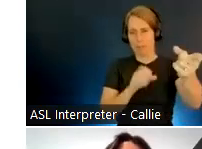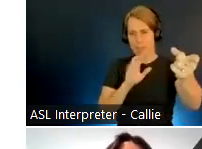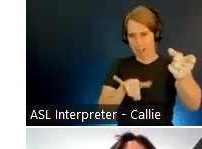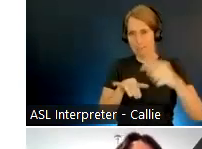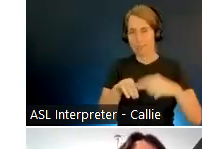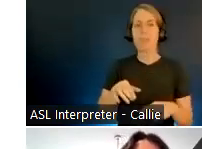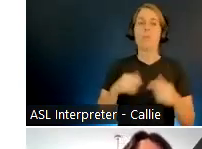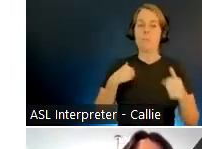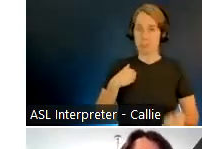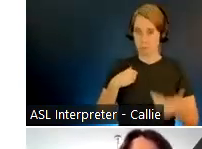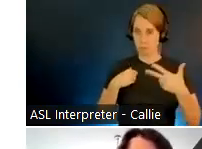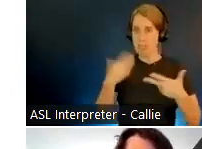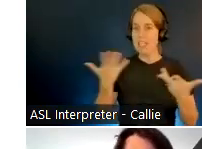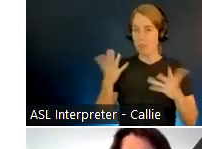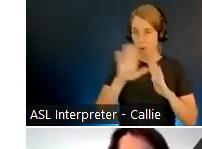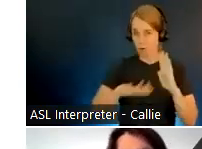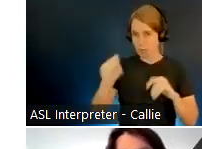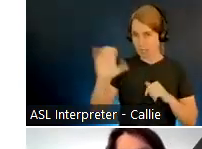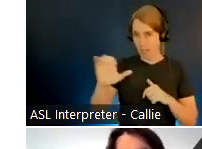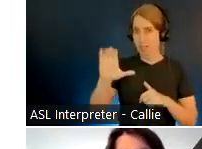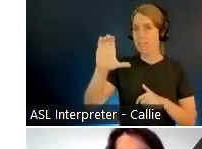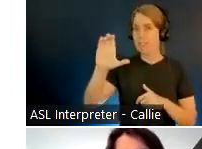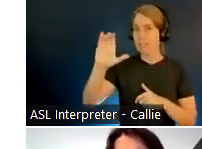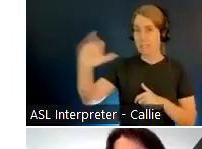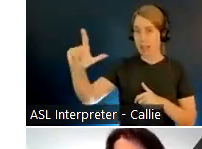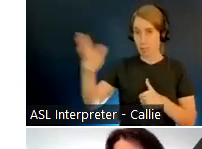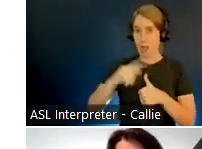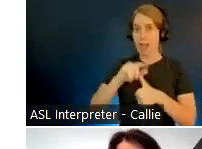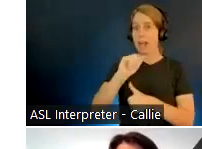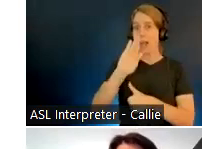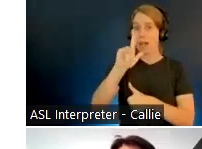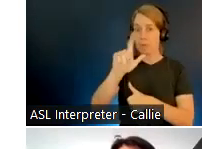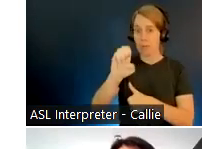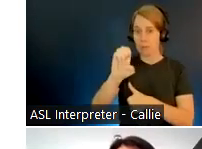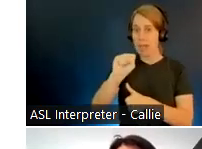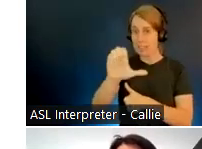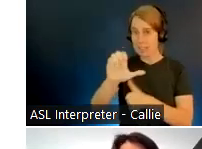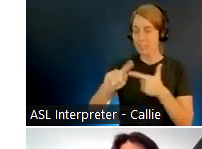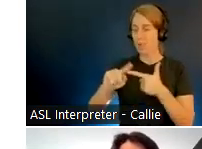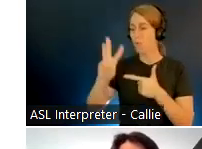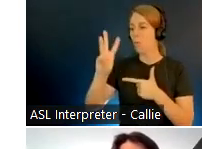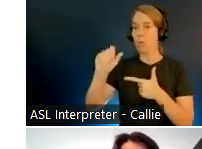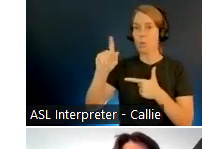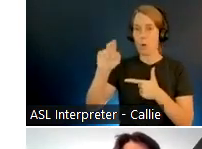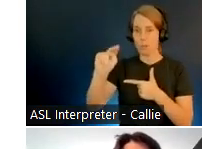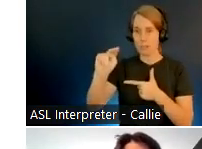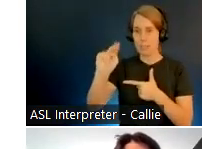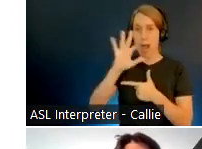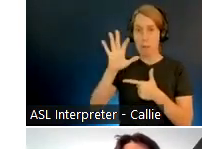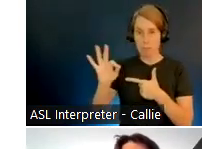them. We also have Walton Options and Accessibility. Next slide, please.